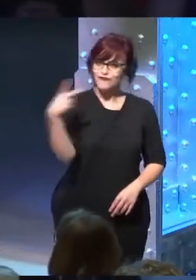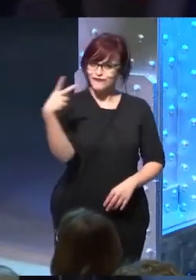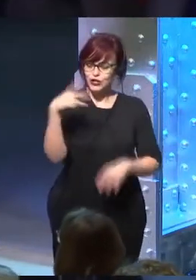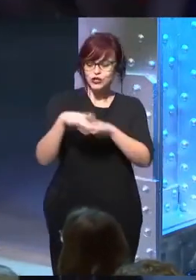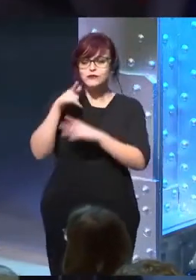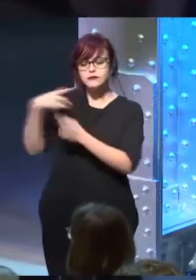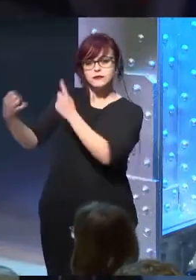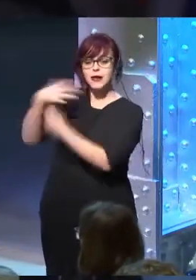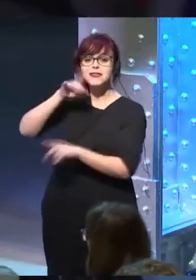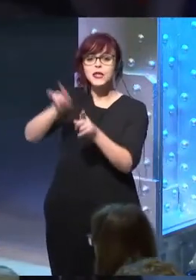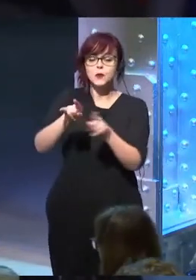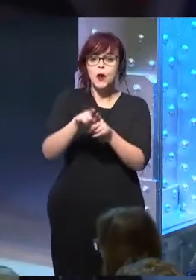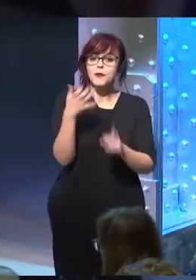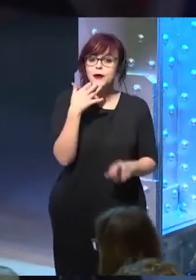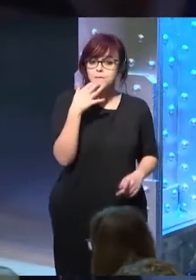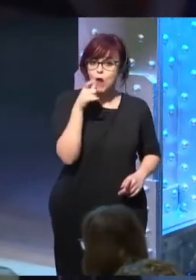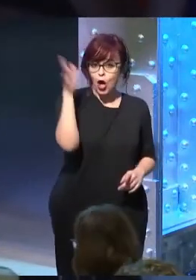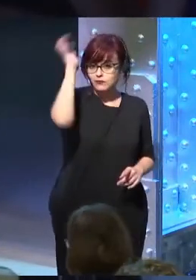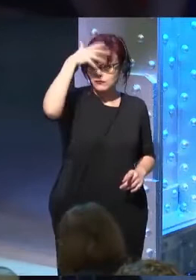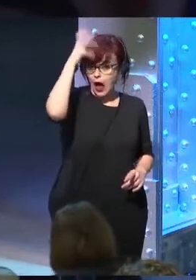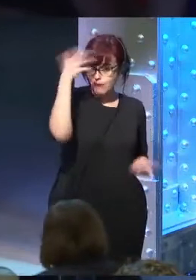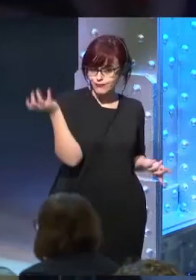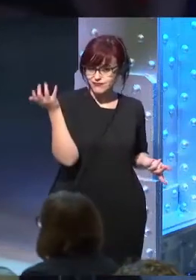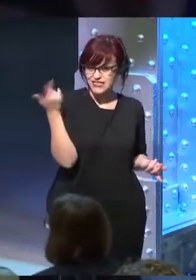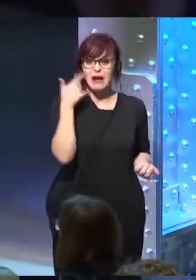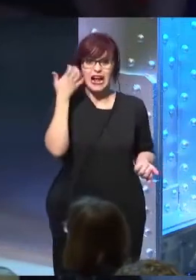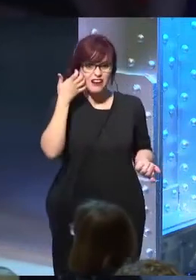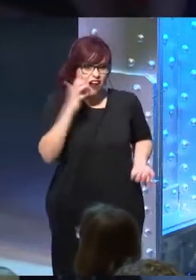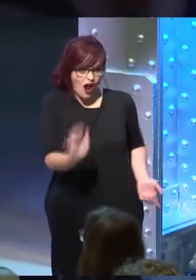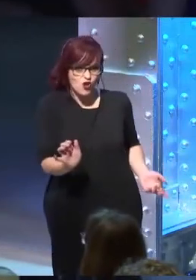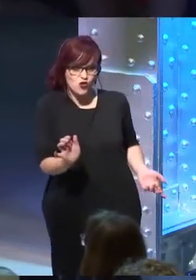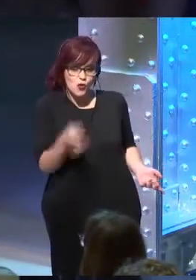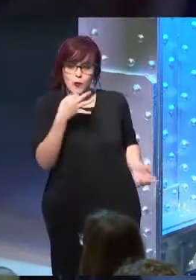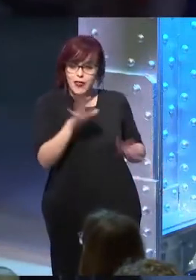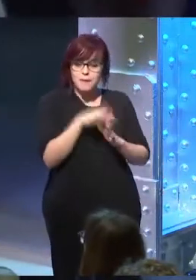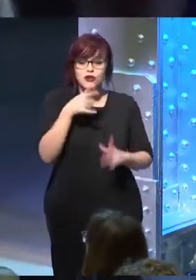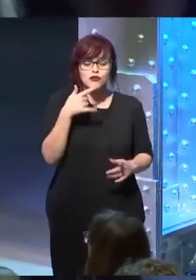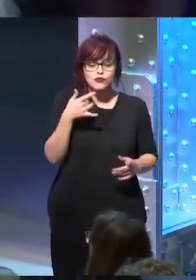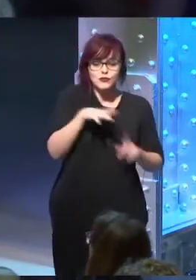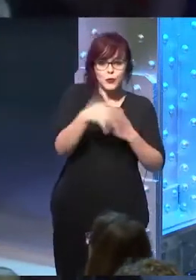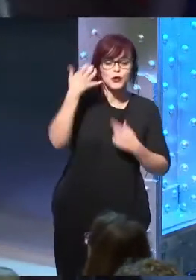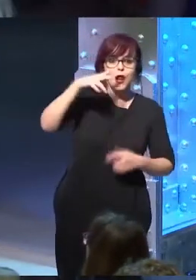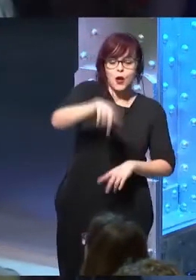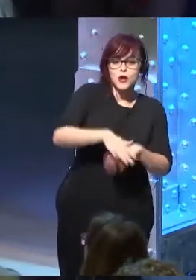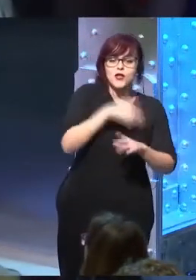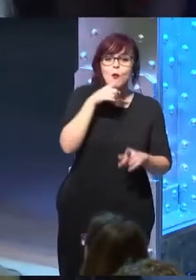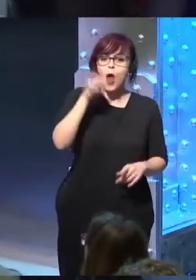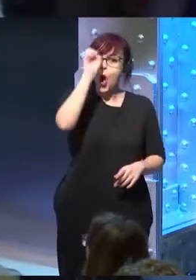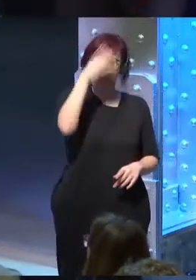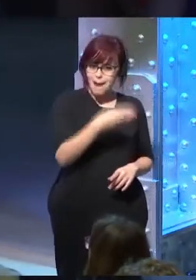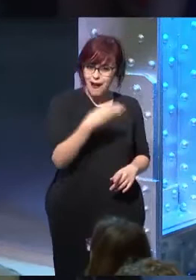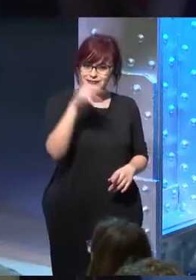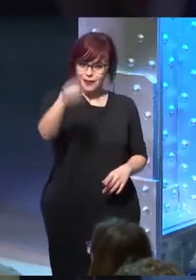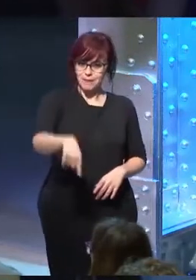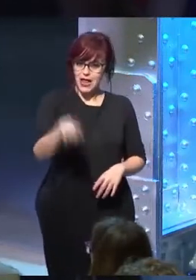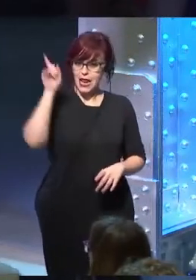to be very common to point out that Barack Obama or his speechwriters had learnt their best tricks from